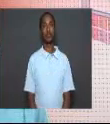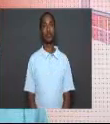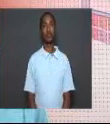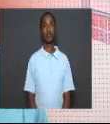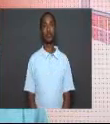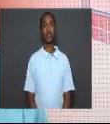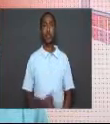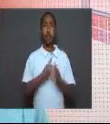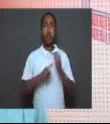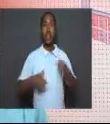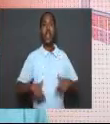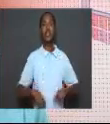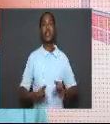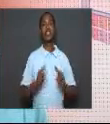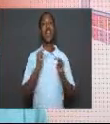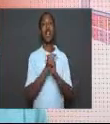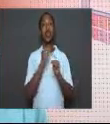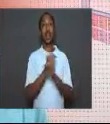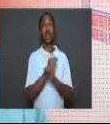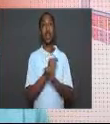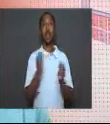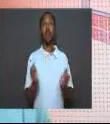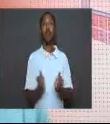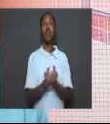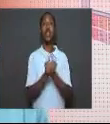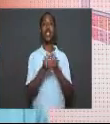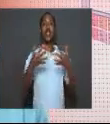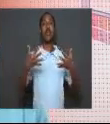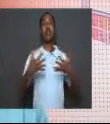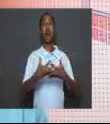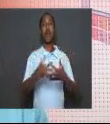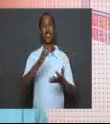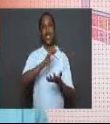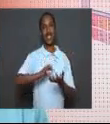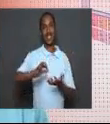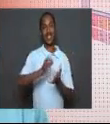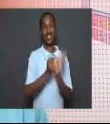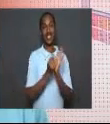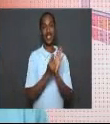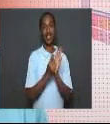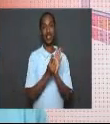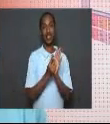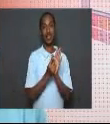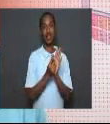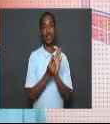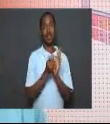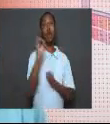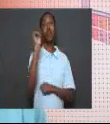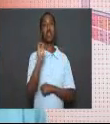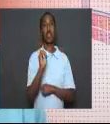It only exists naturally within compounds, such as